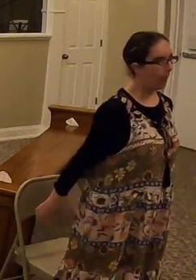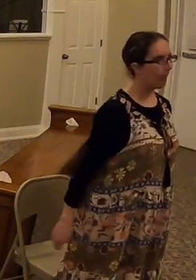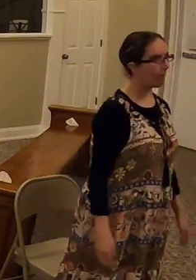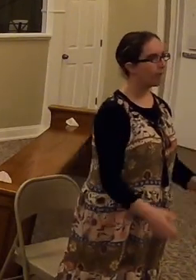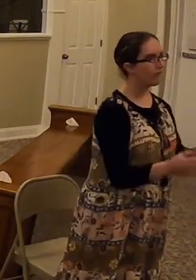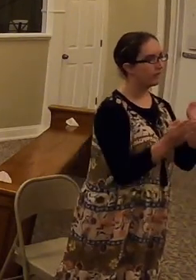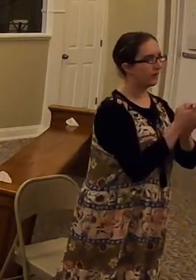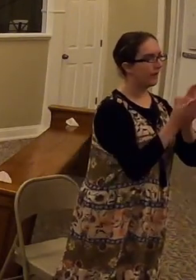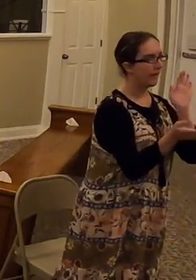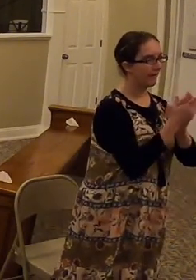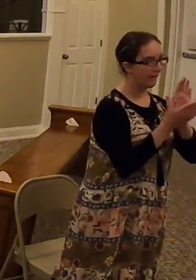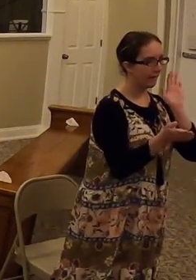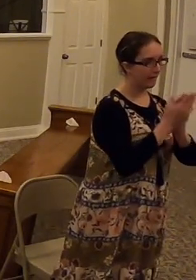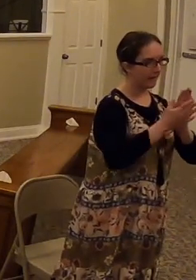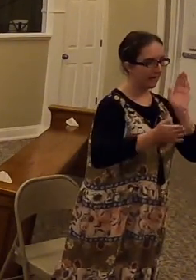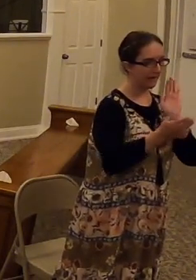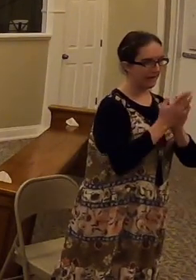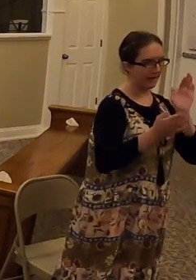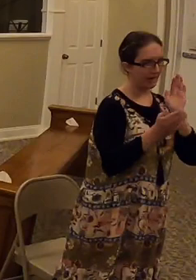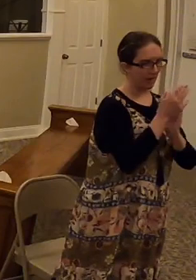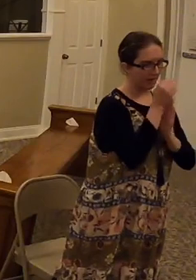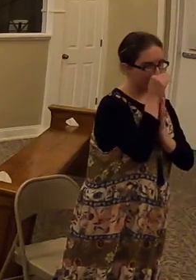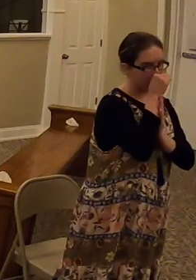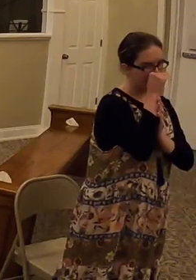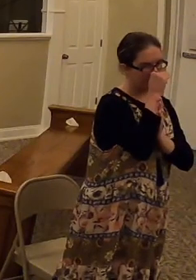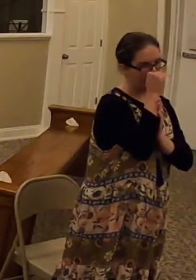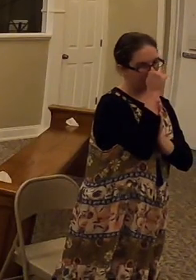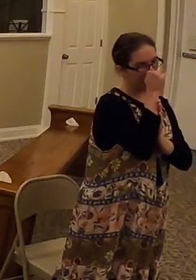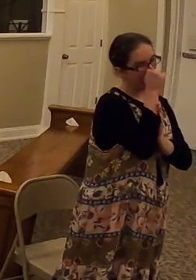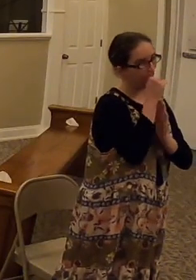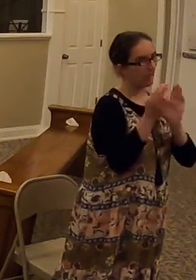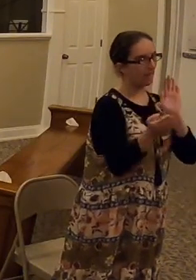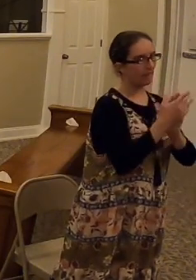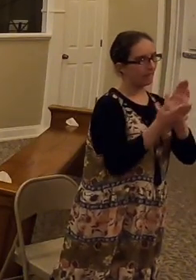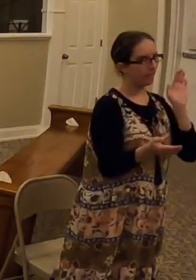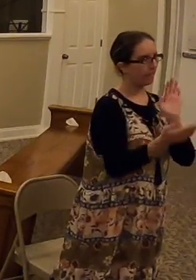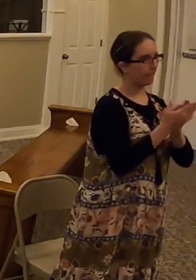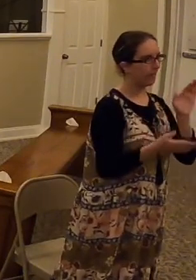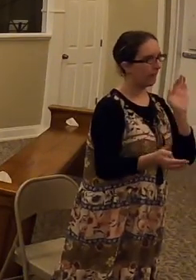We give you praise, oh God. We worship you.